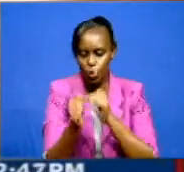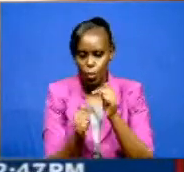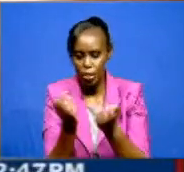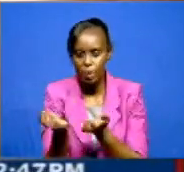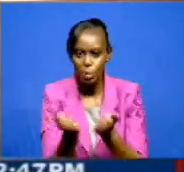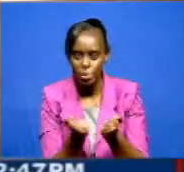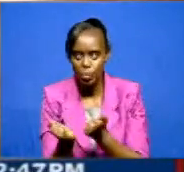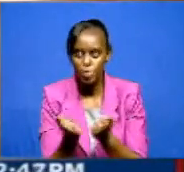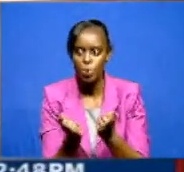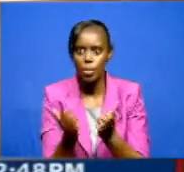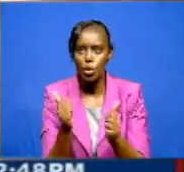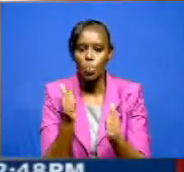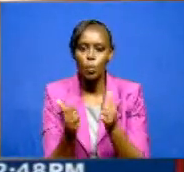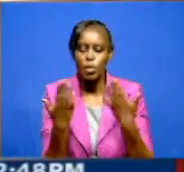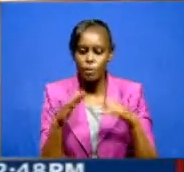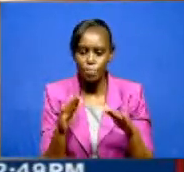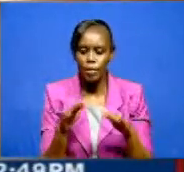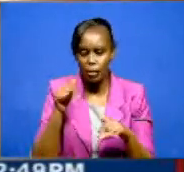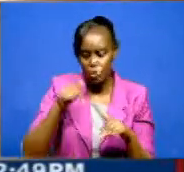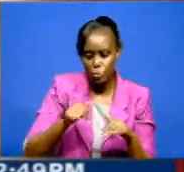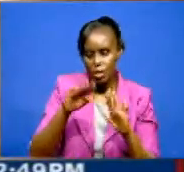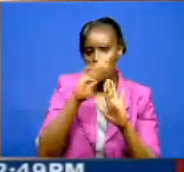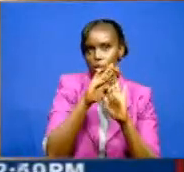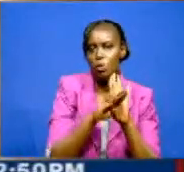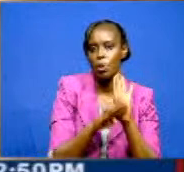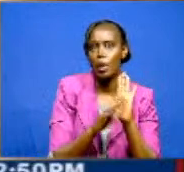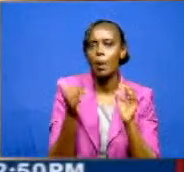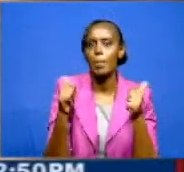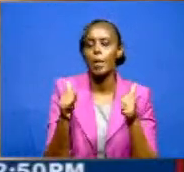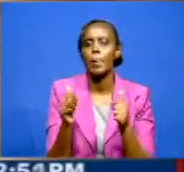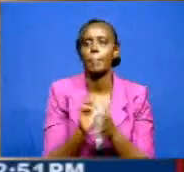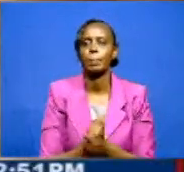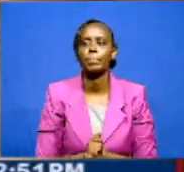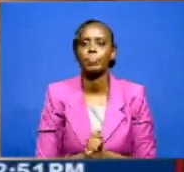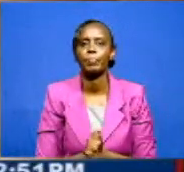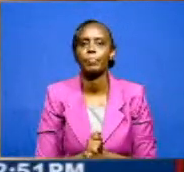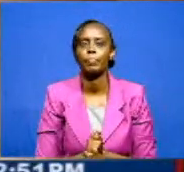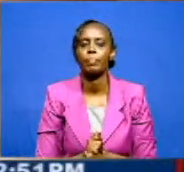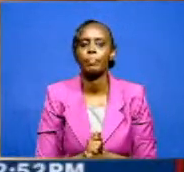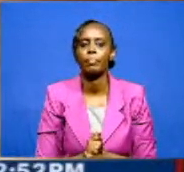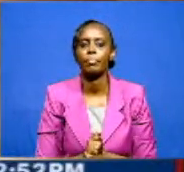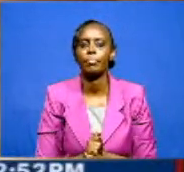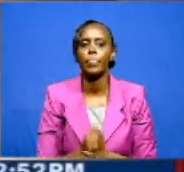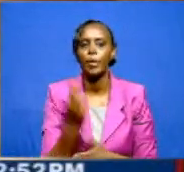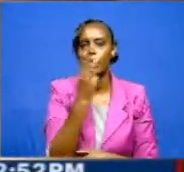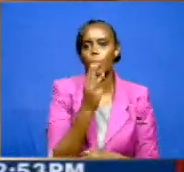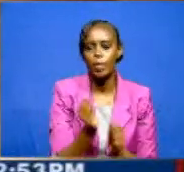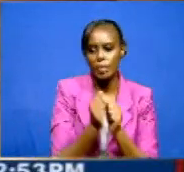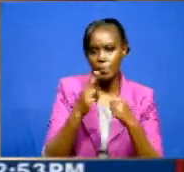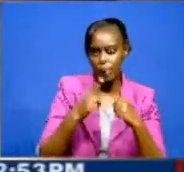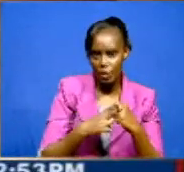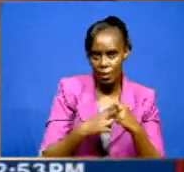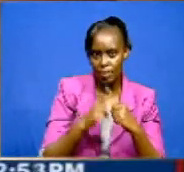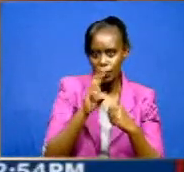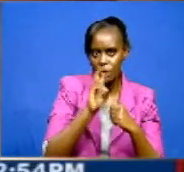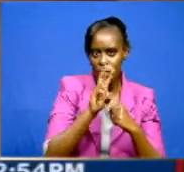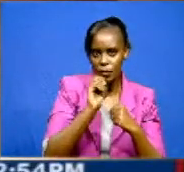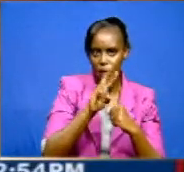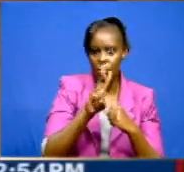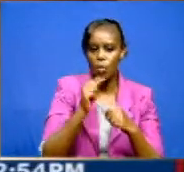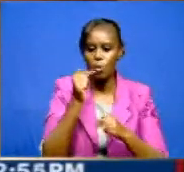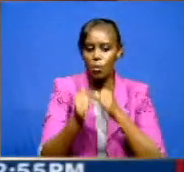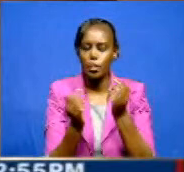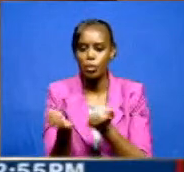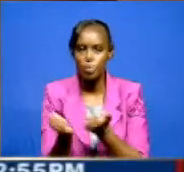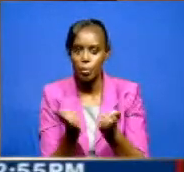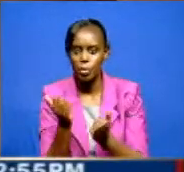that will not be concluded in today's order paper. On Wednesday, 17th, 2021, the Senate will continue with